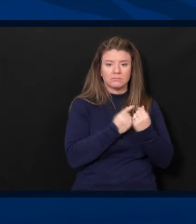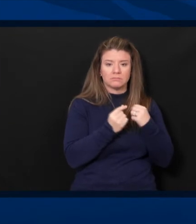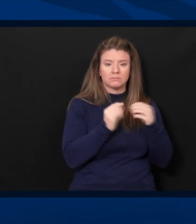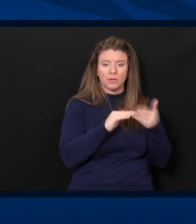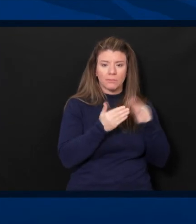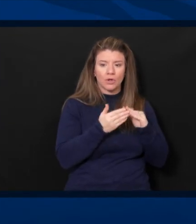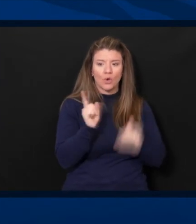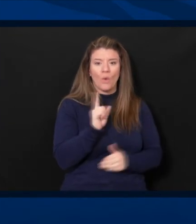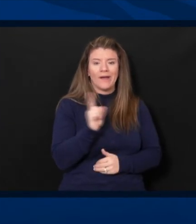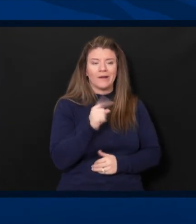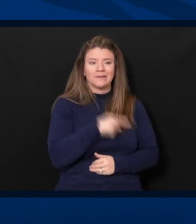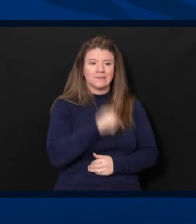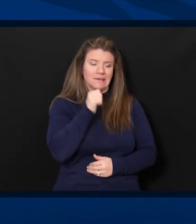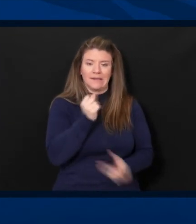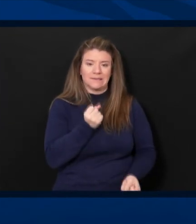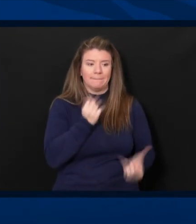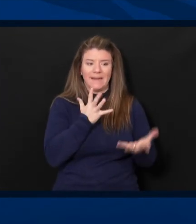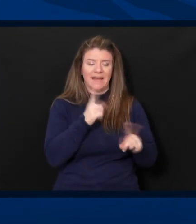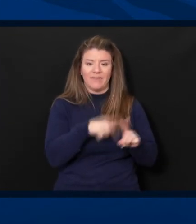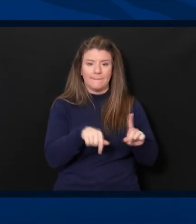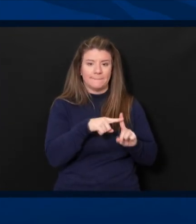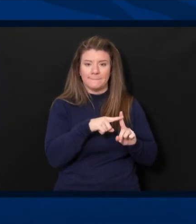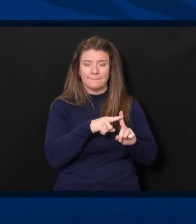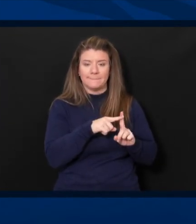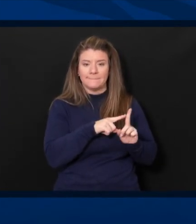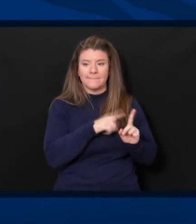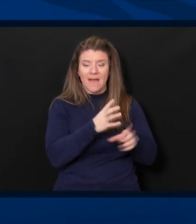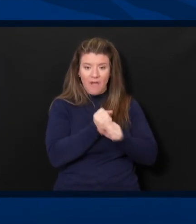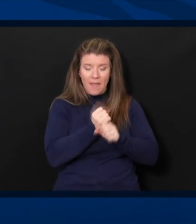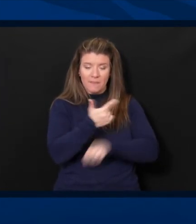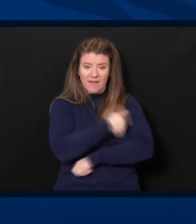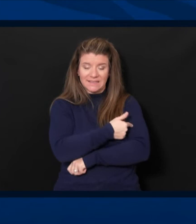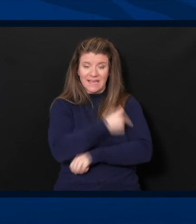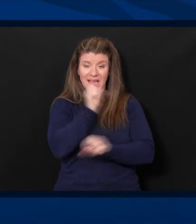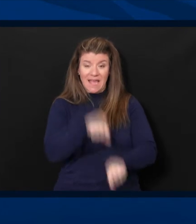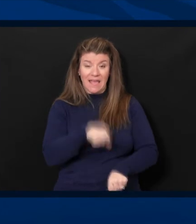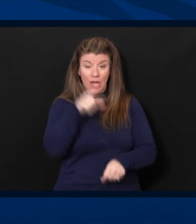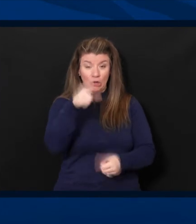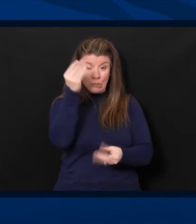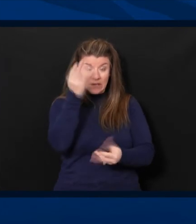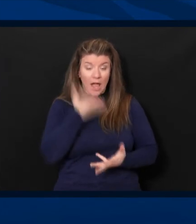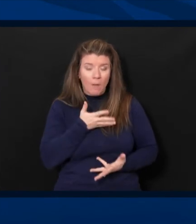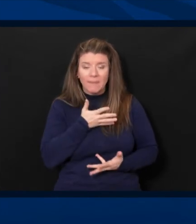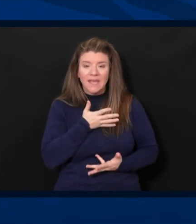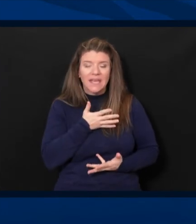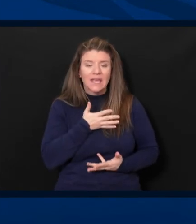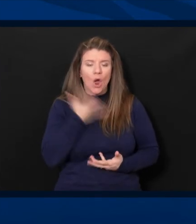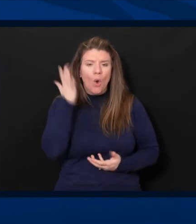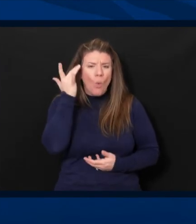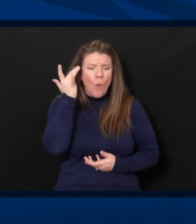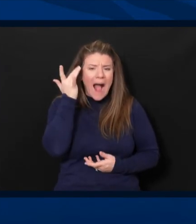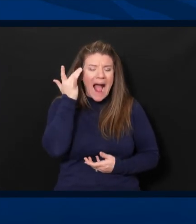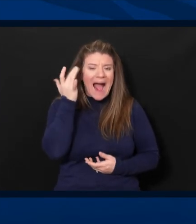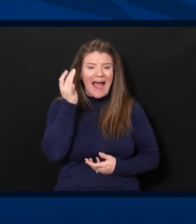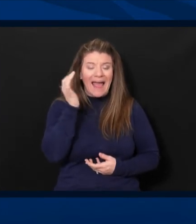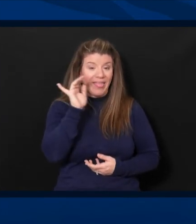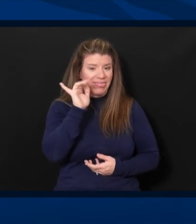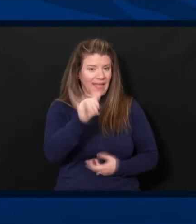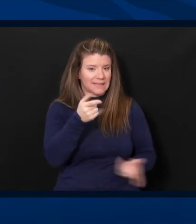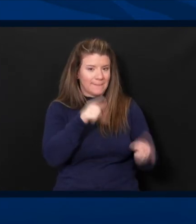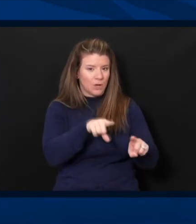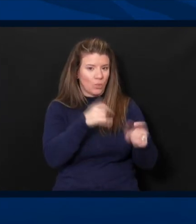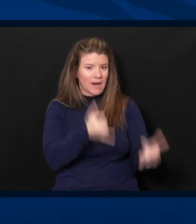you know, just not as many of them have gotten the vaccine. Can you tell me, you know, why that is the case right